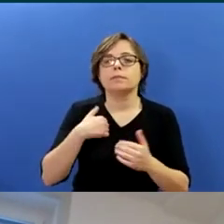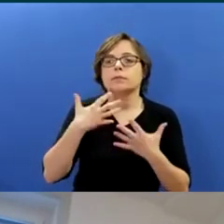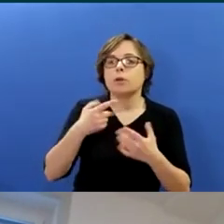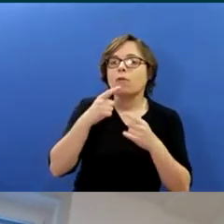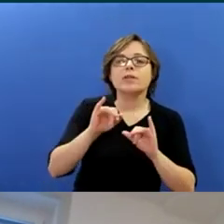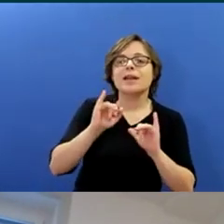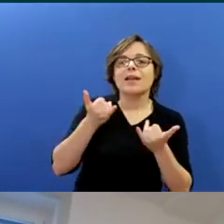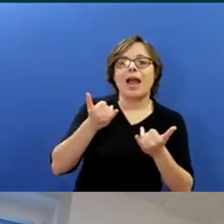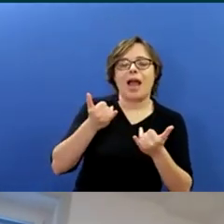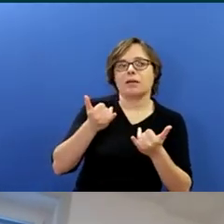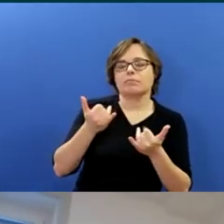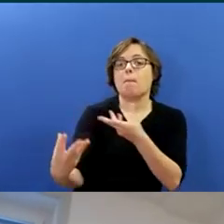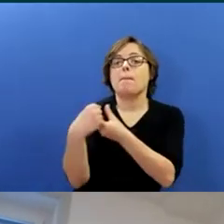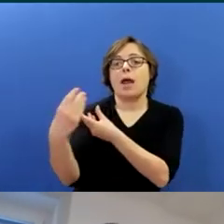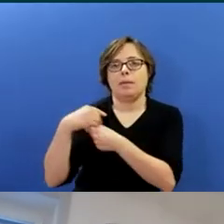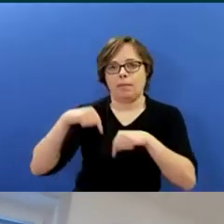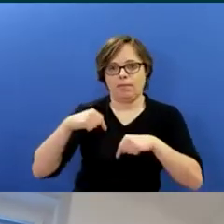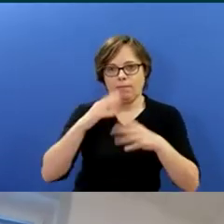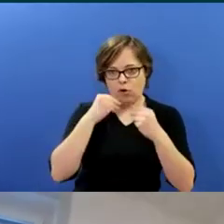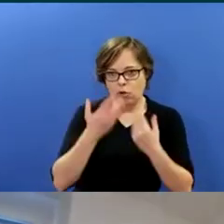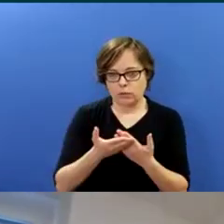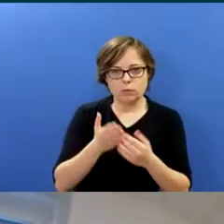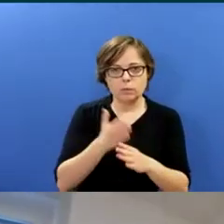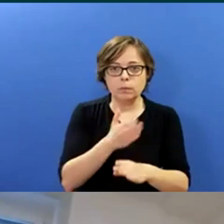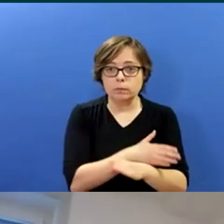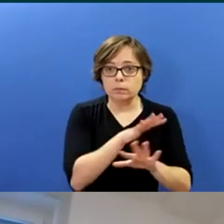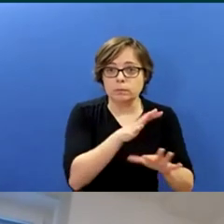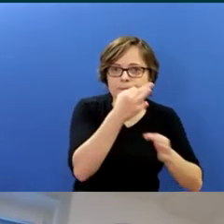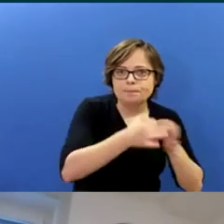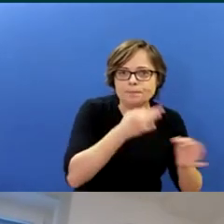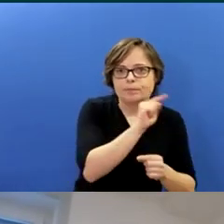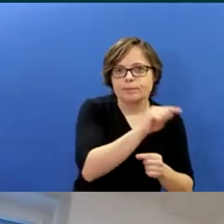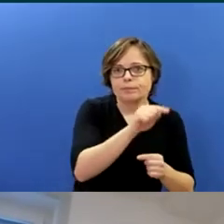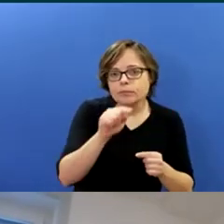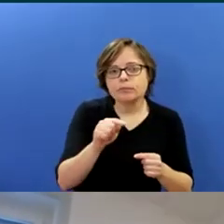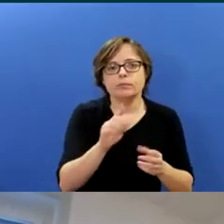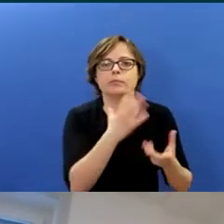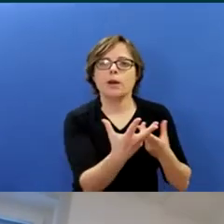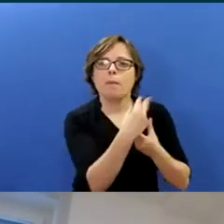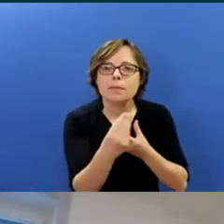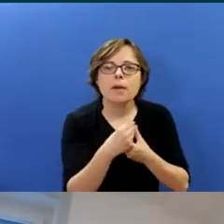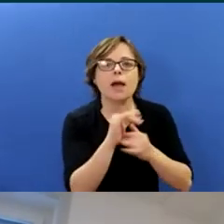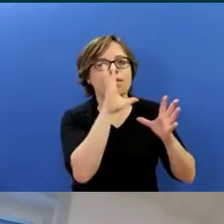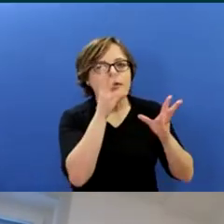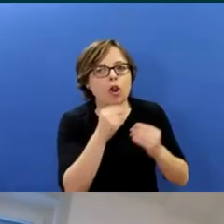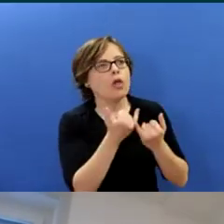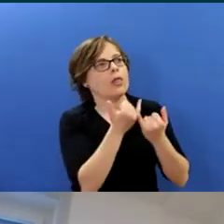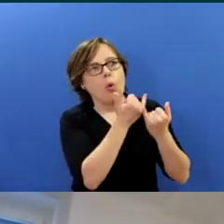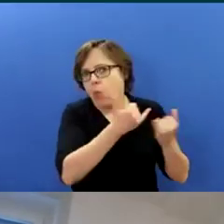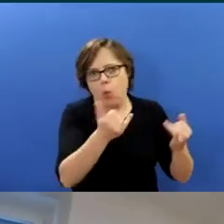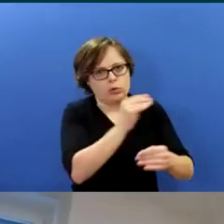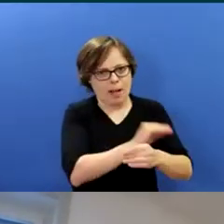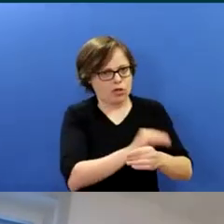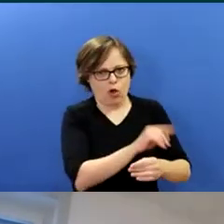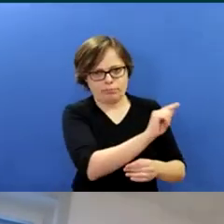We heard a lot already about participation models, and I also will